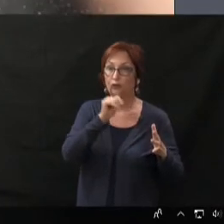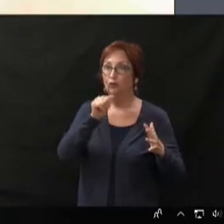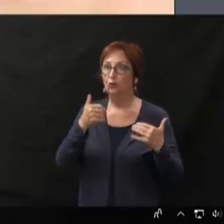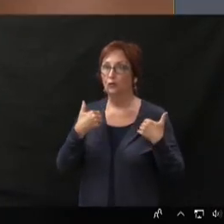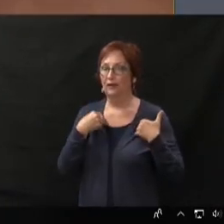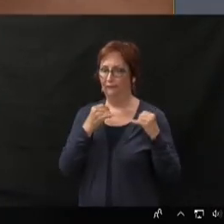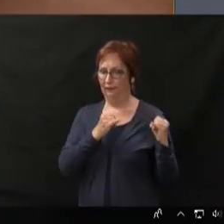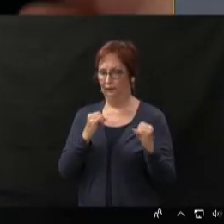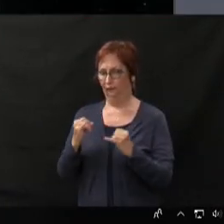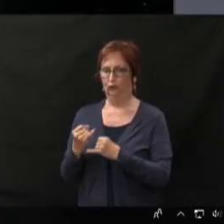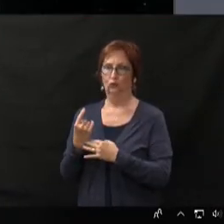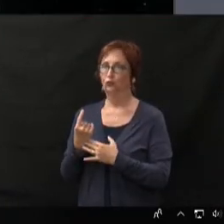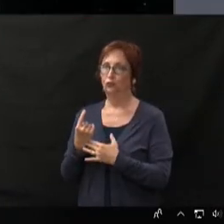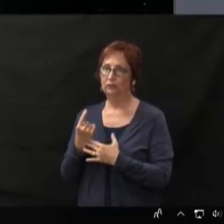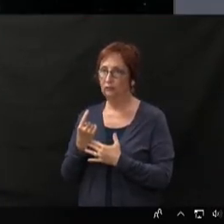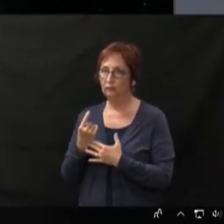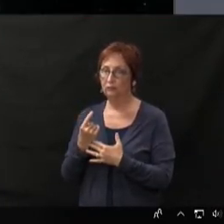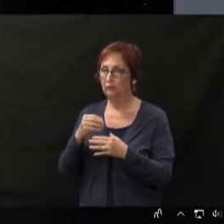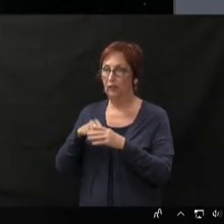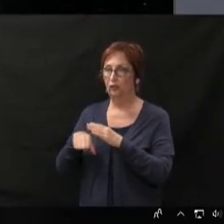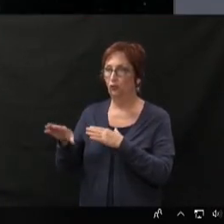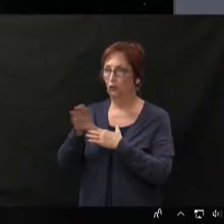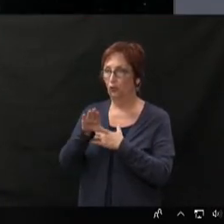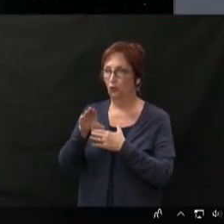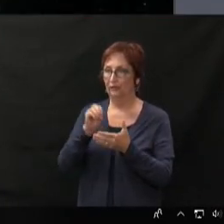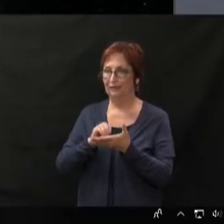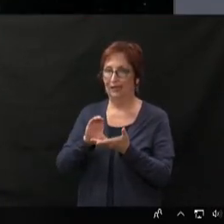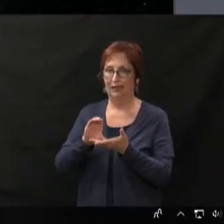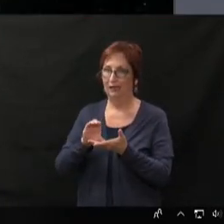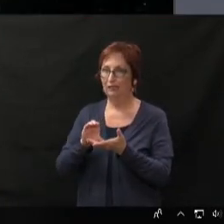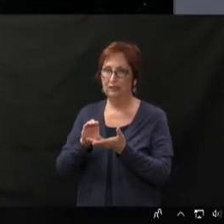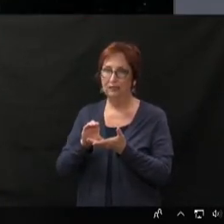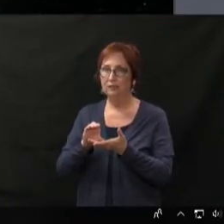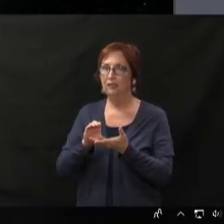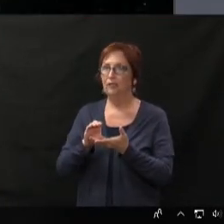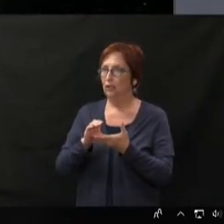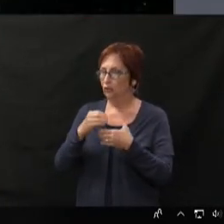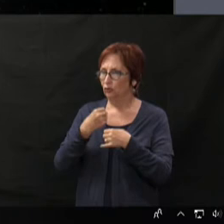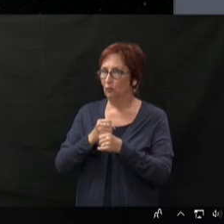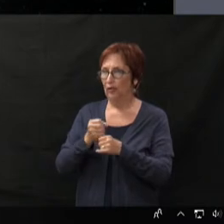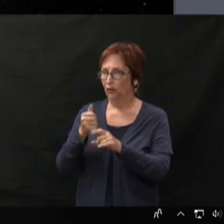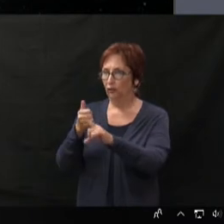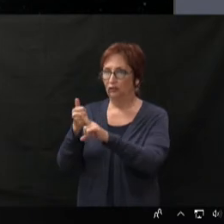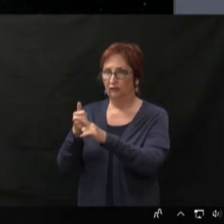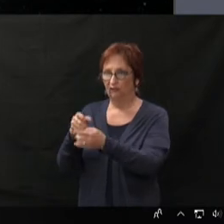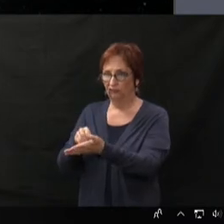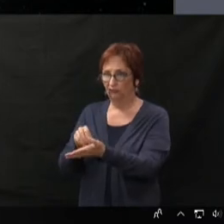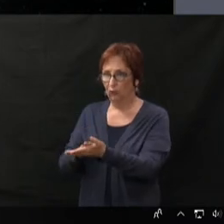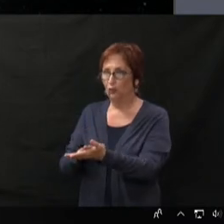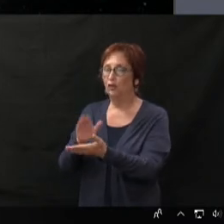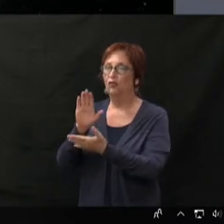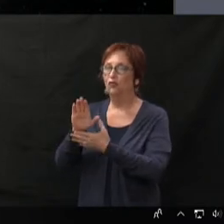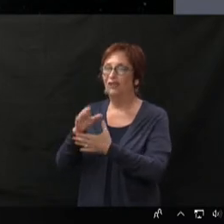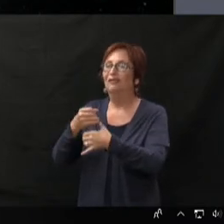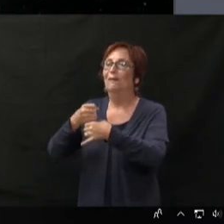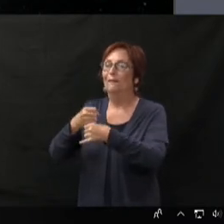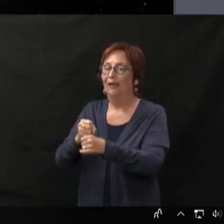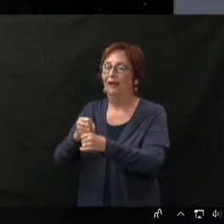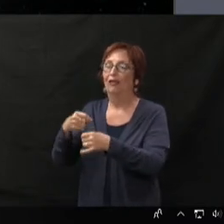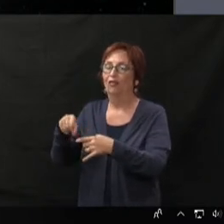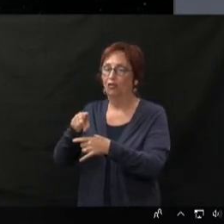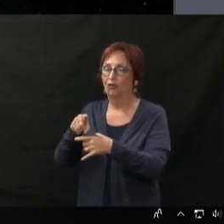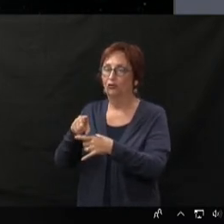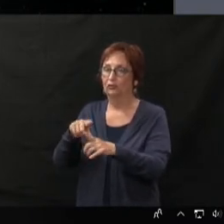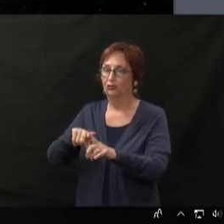individual ones in your deck. So make yourself a note that you will need to make those